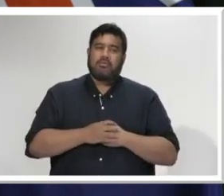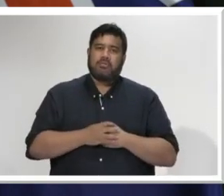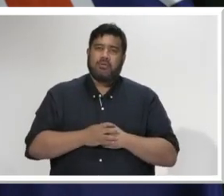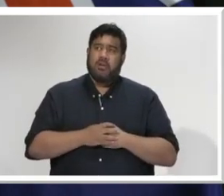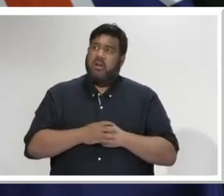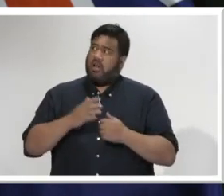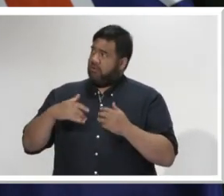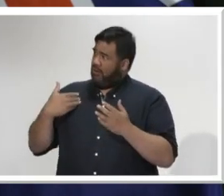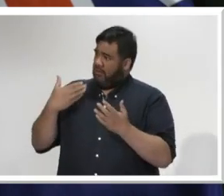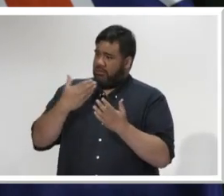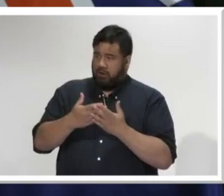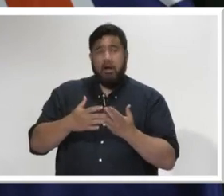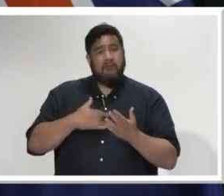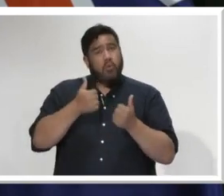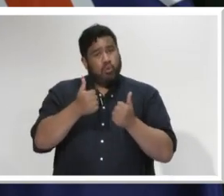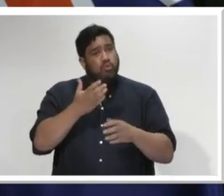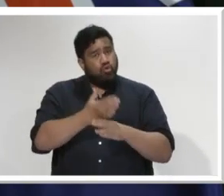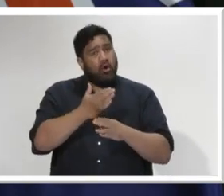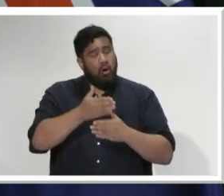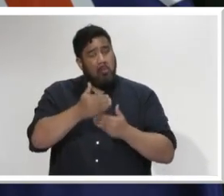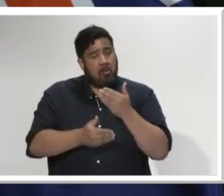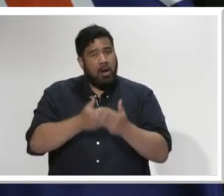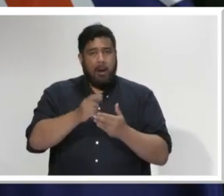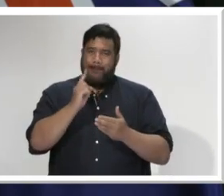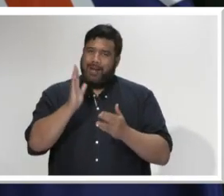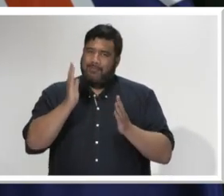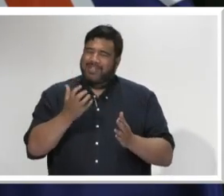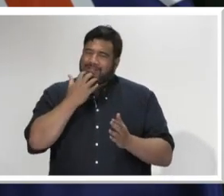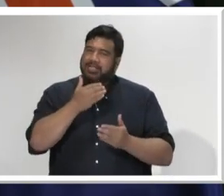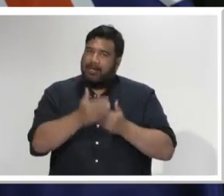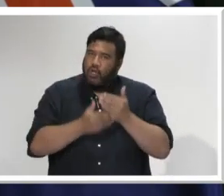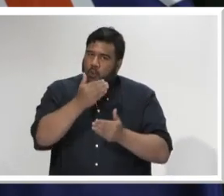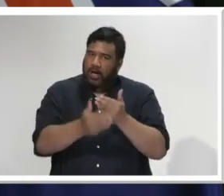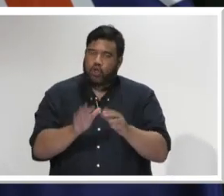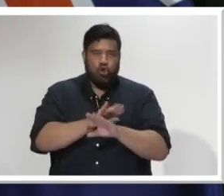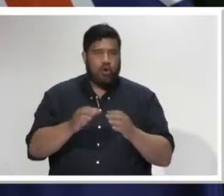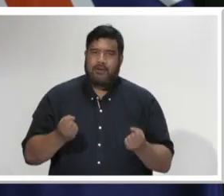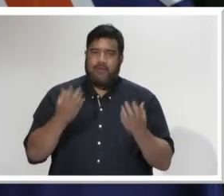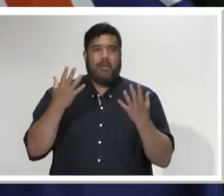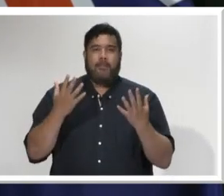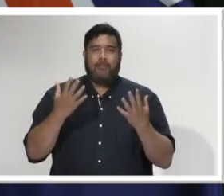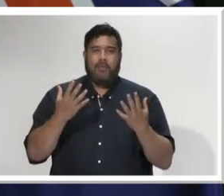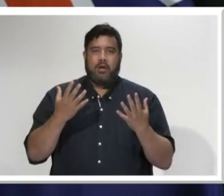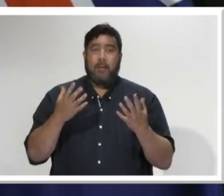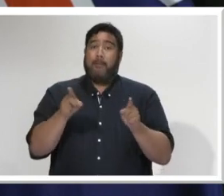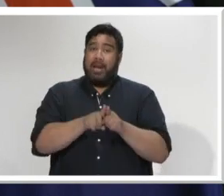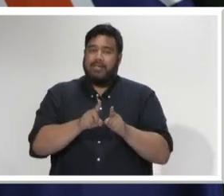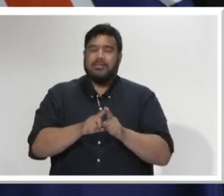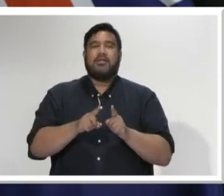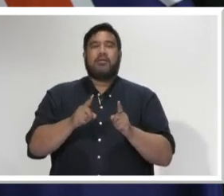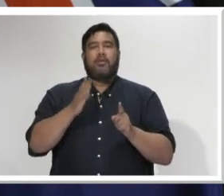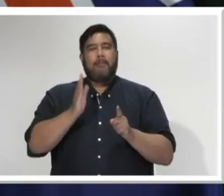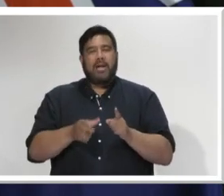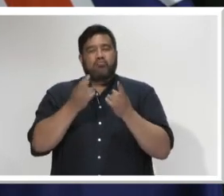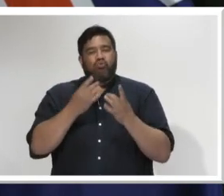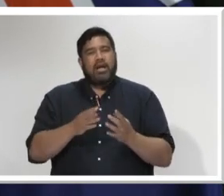need to keep going. And that means we need to start preparing for what could come next. Today, as promised, I will share